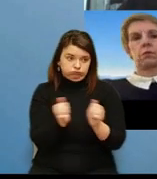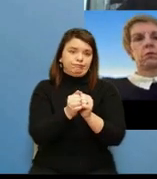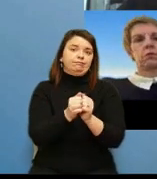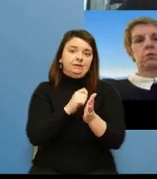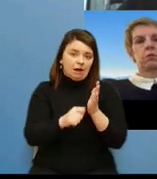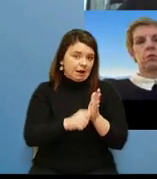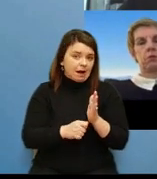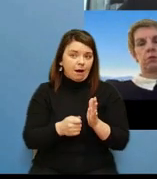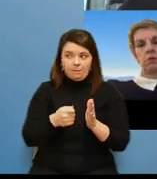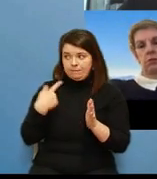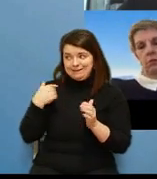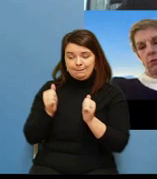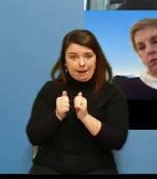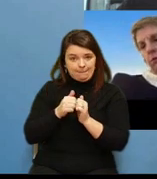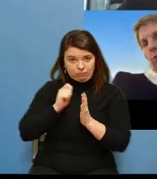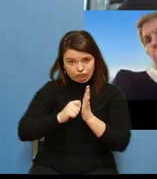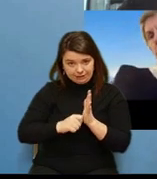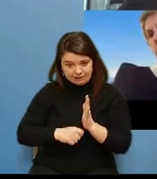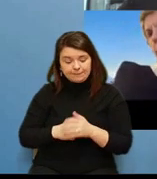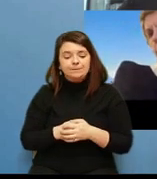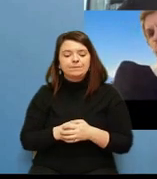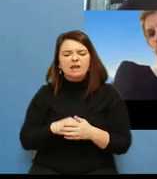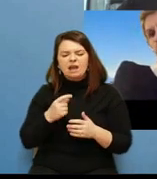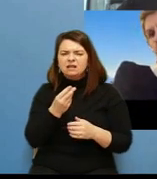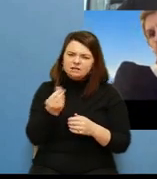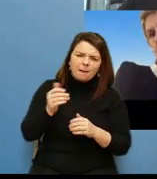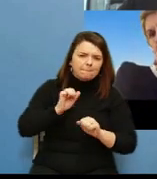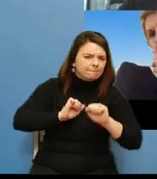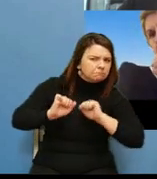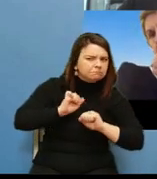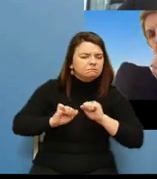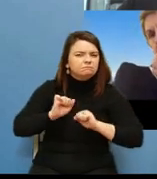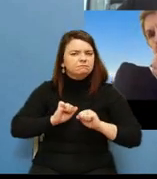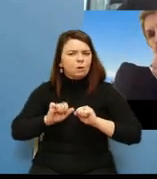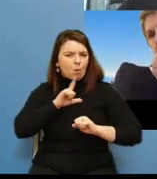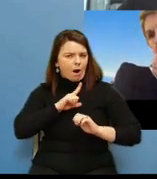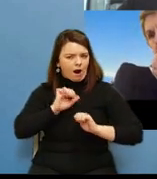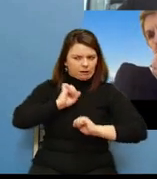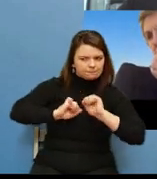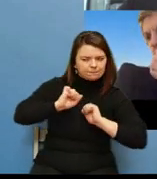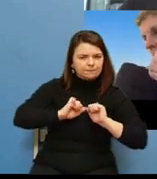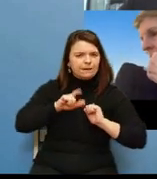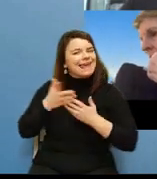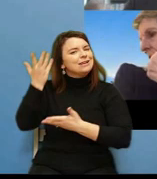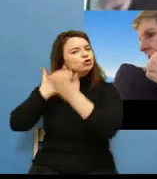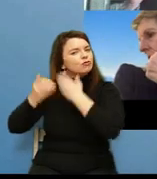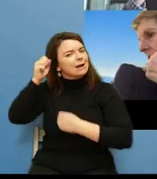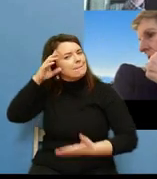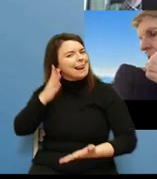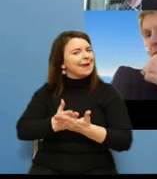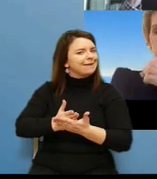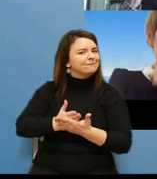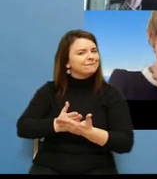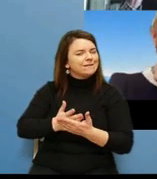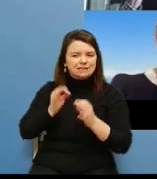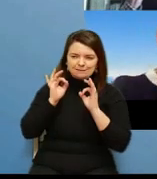pick up there. We've had 3 more sign up since this paper was written. Some of the hesitation with the signing up initially for eating disorders was to